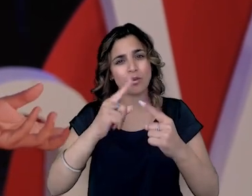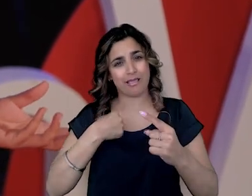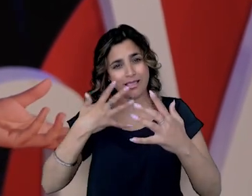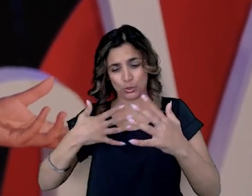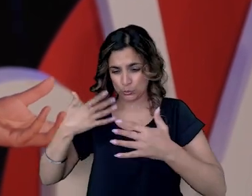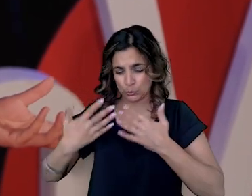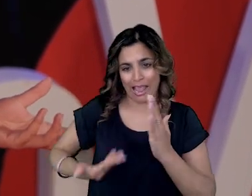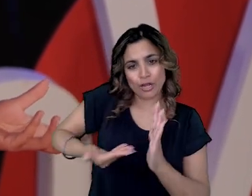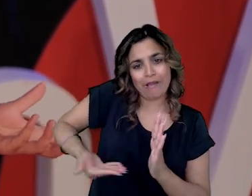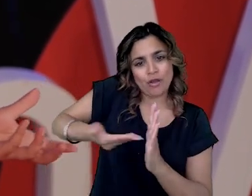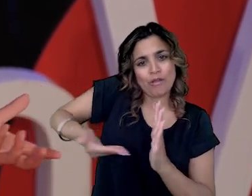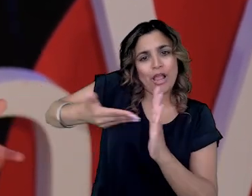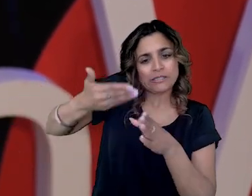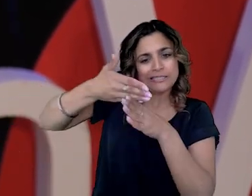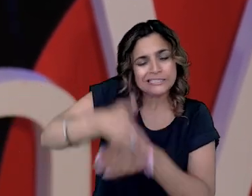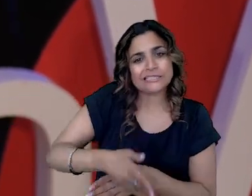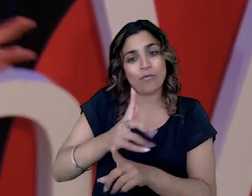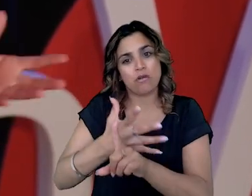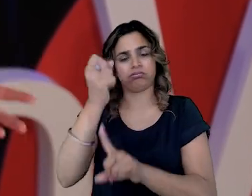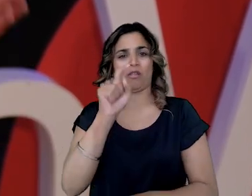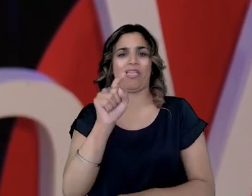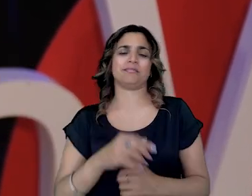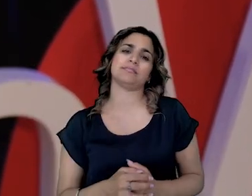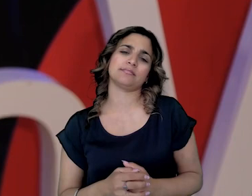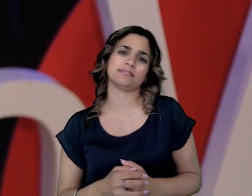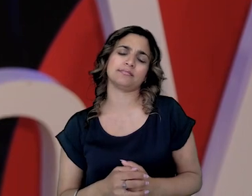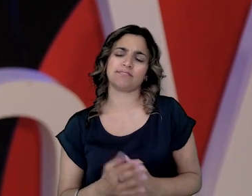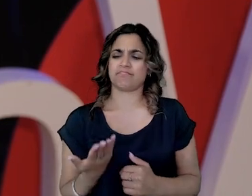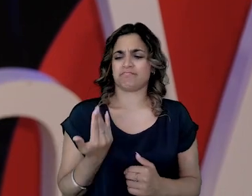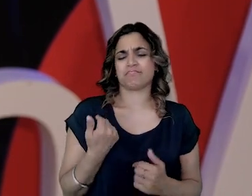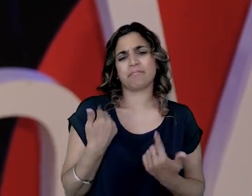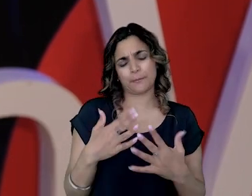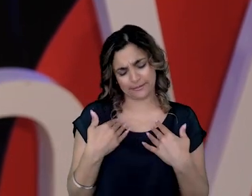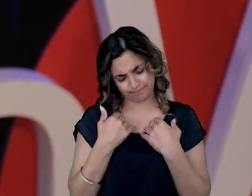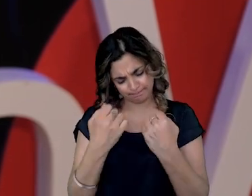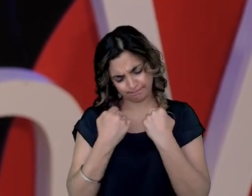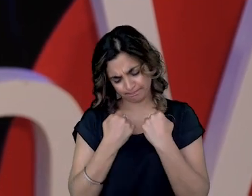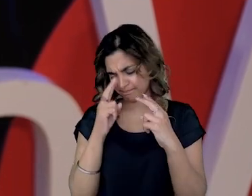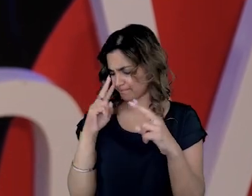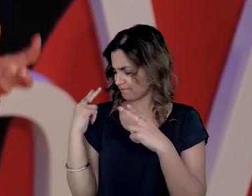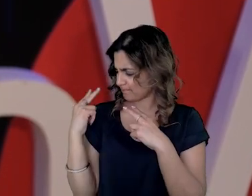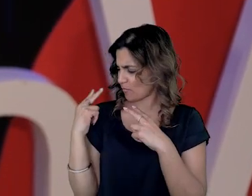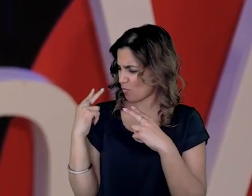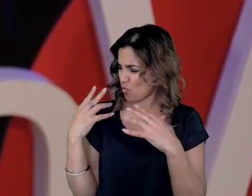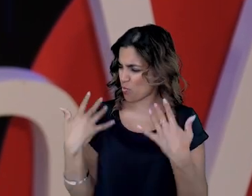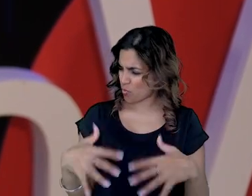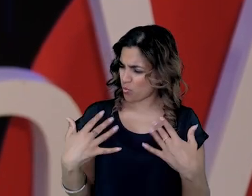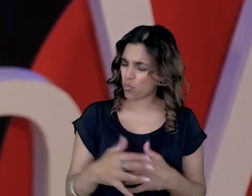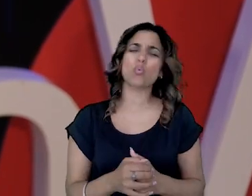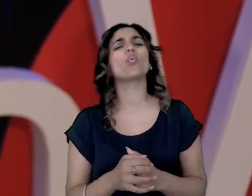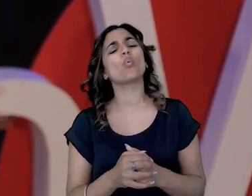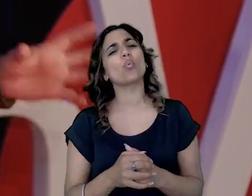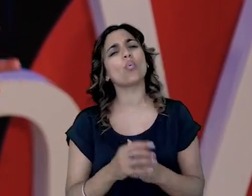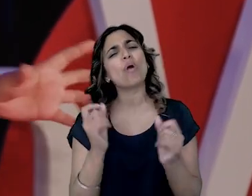get there and lately i've been really reflecting on that experience the irony